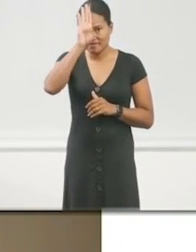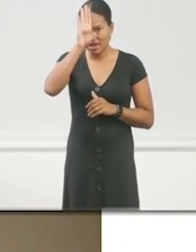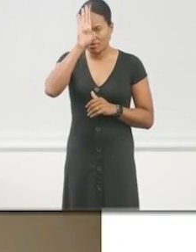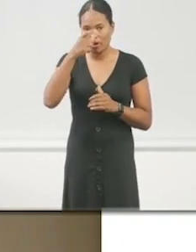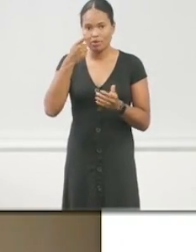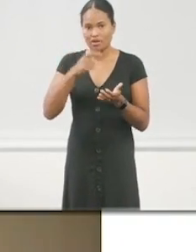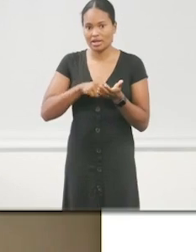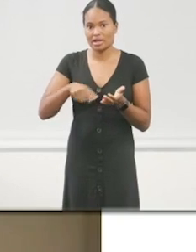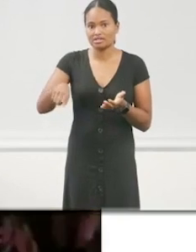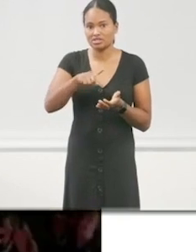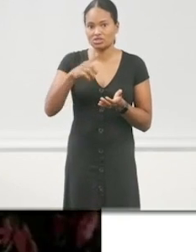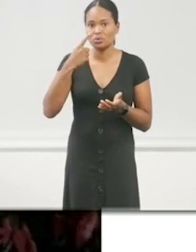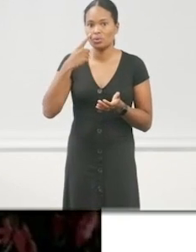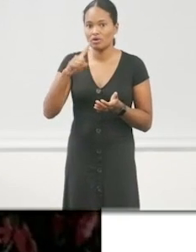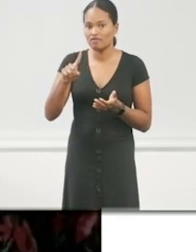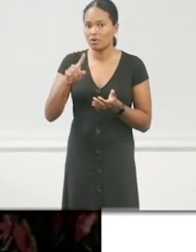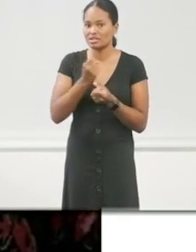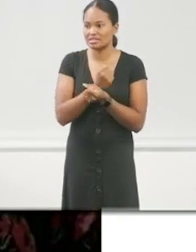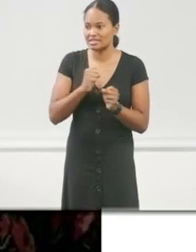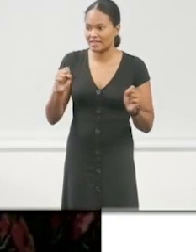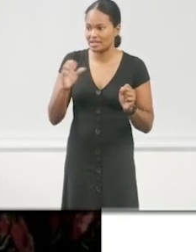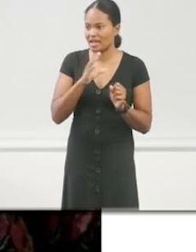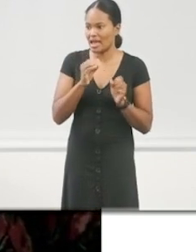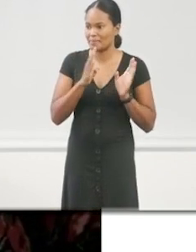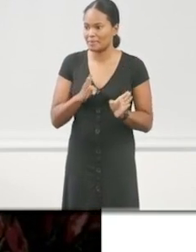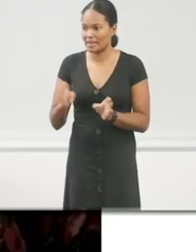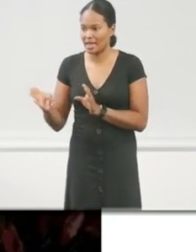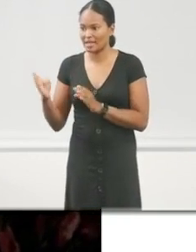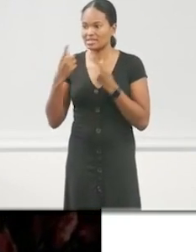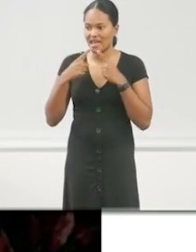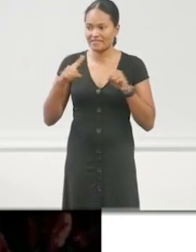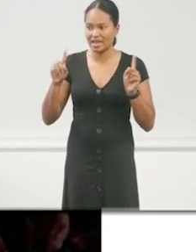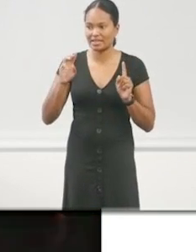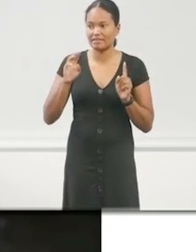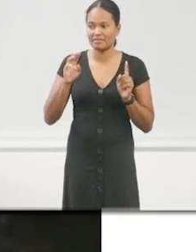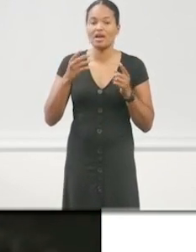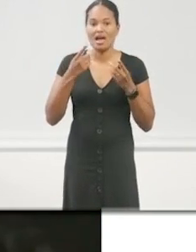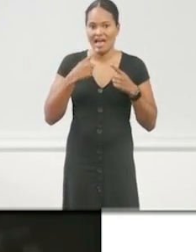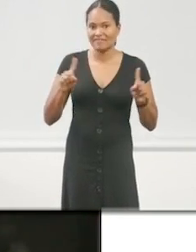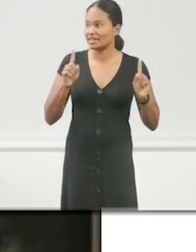for effectively applying them on the dates of February 6th and March 20th, 2017.